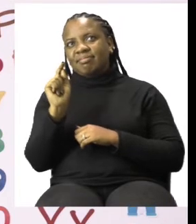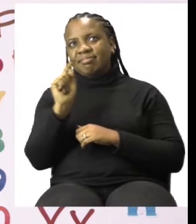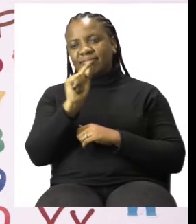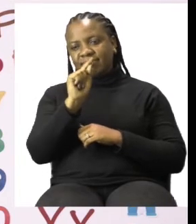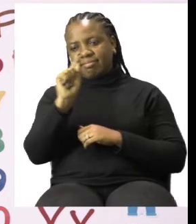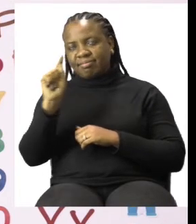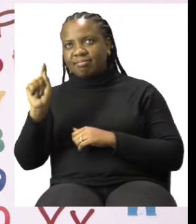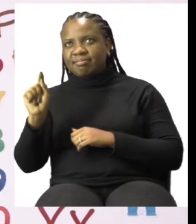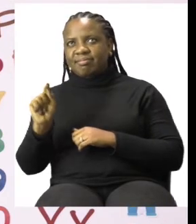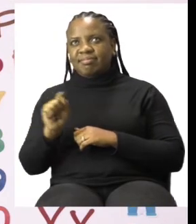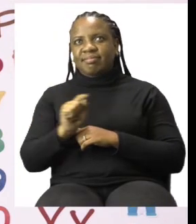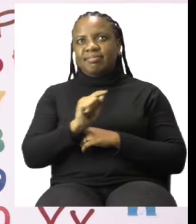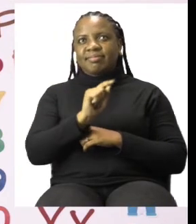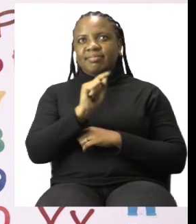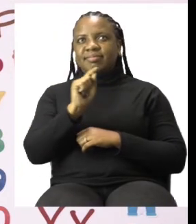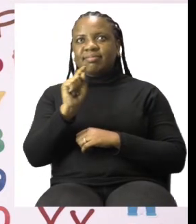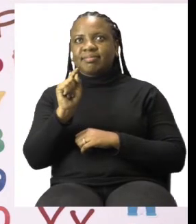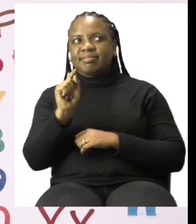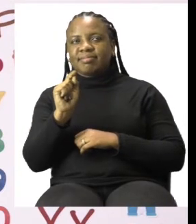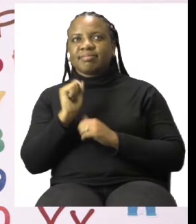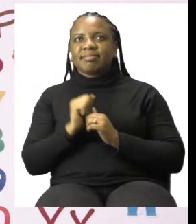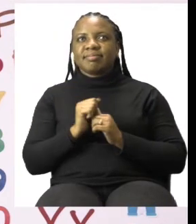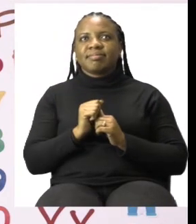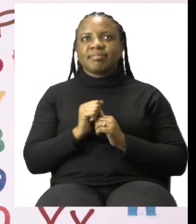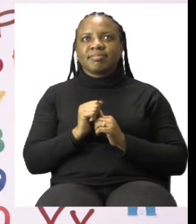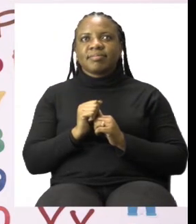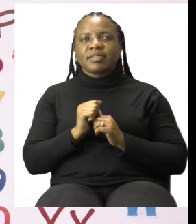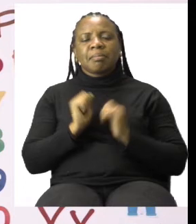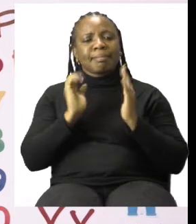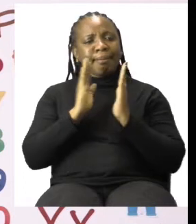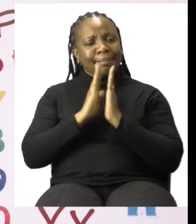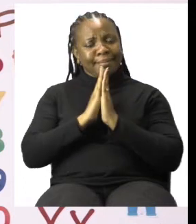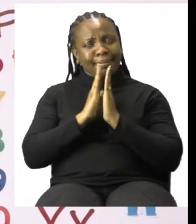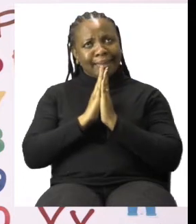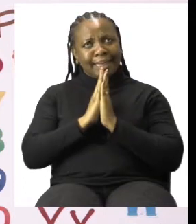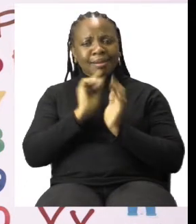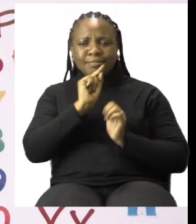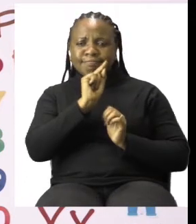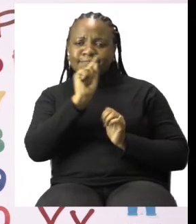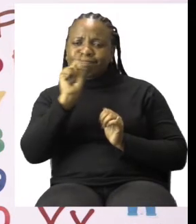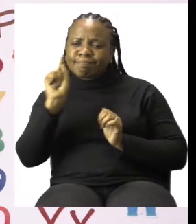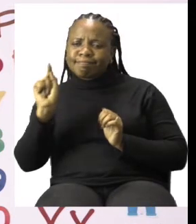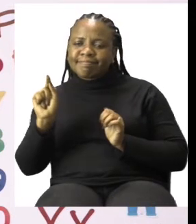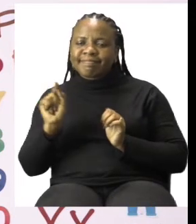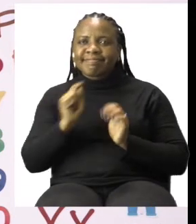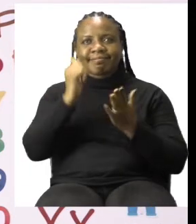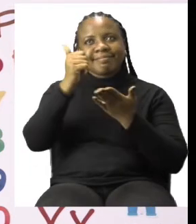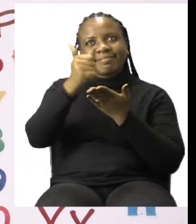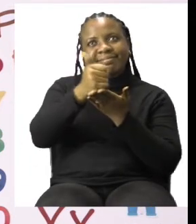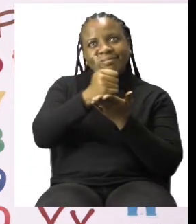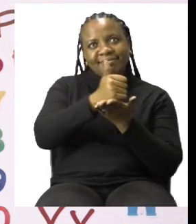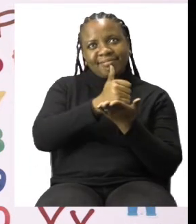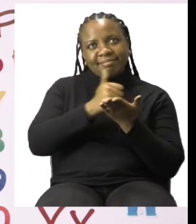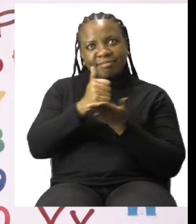word coat. Please make sure that when you're circling, circle neatly, and you can use different colors